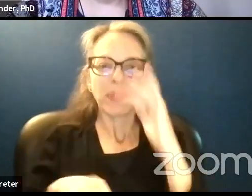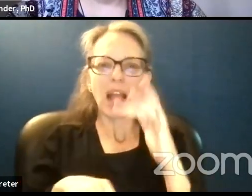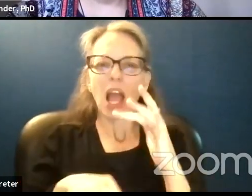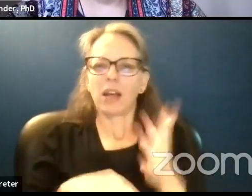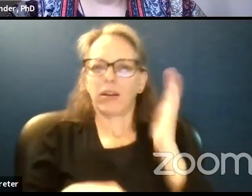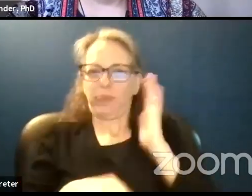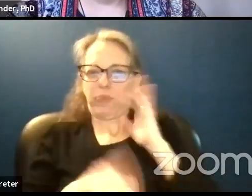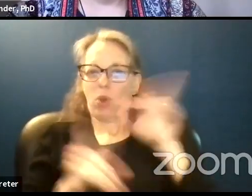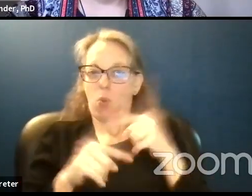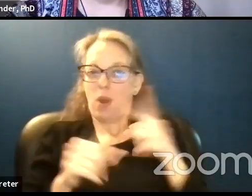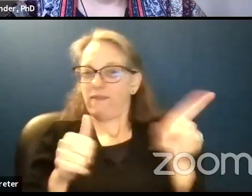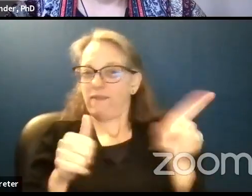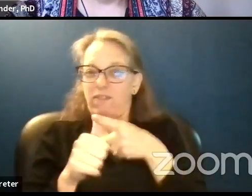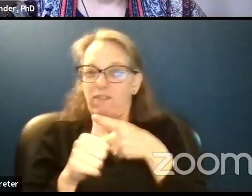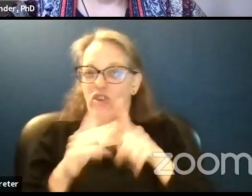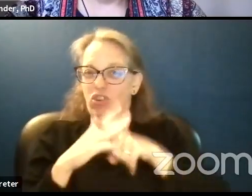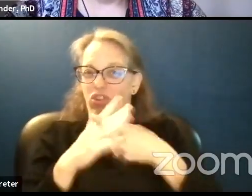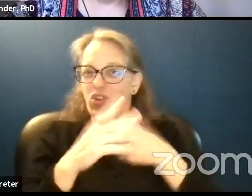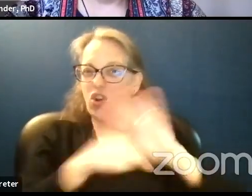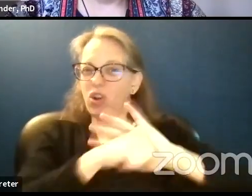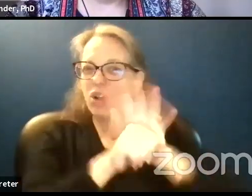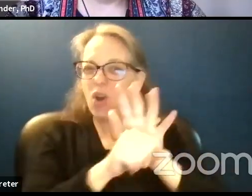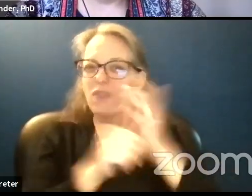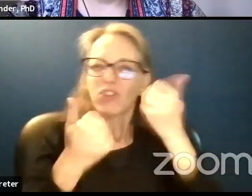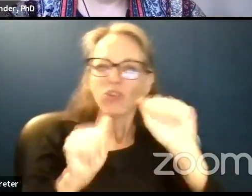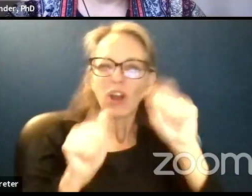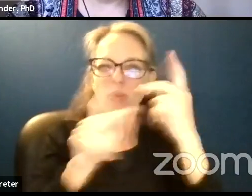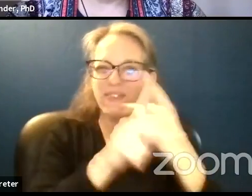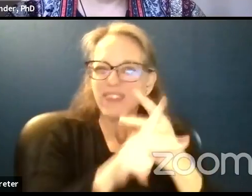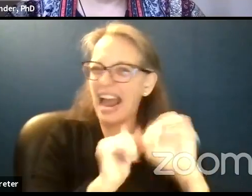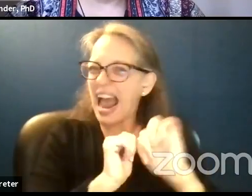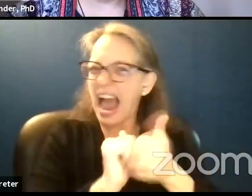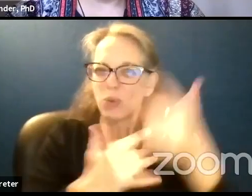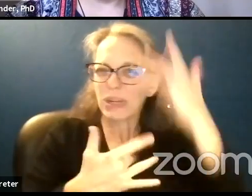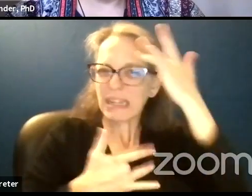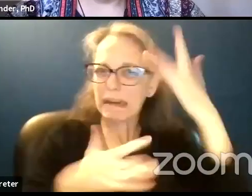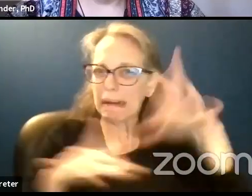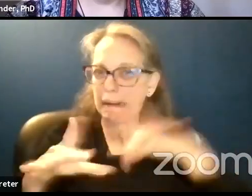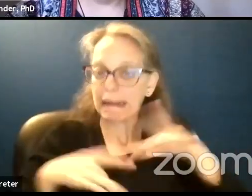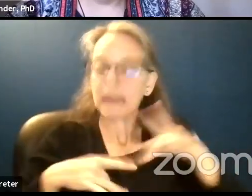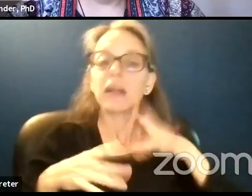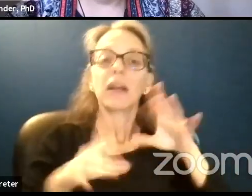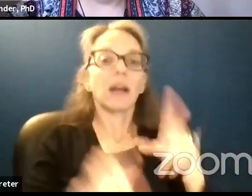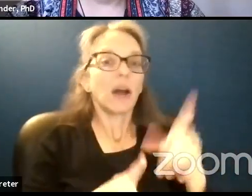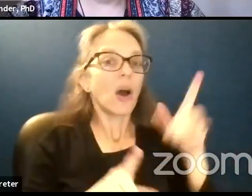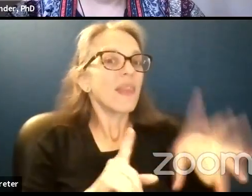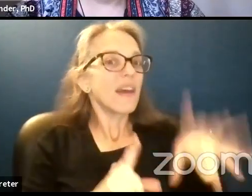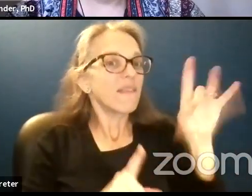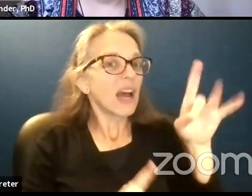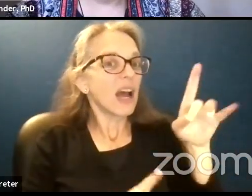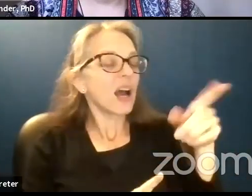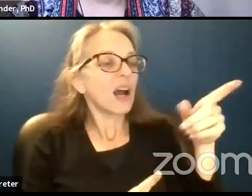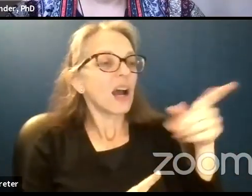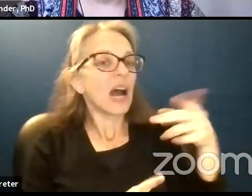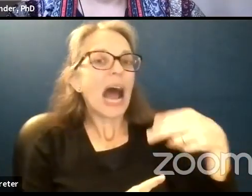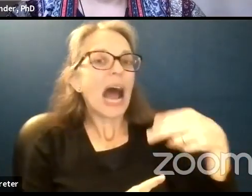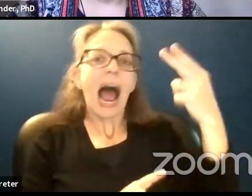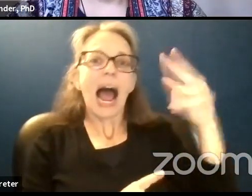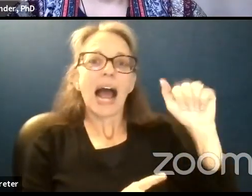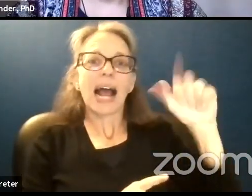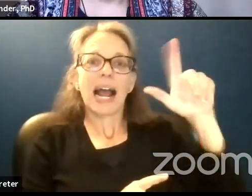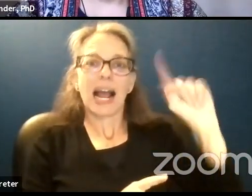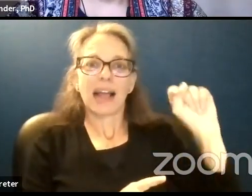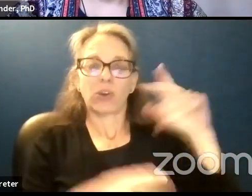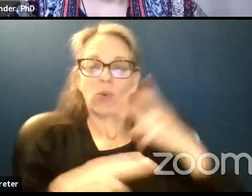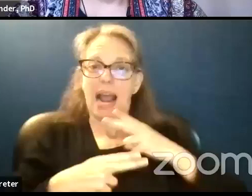out exactly how does COVID even make you sick, some of the high altitude health experts weighed